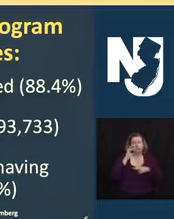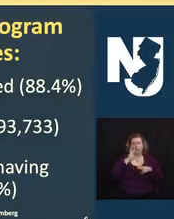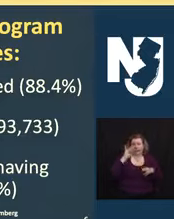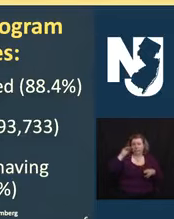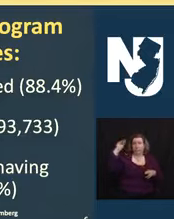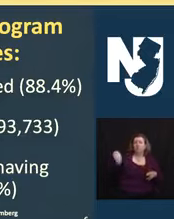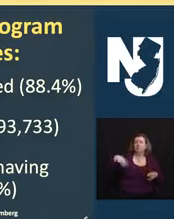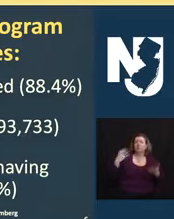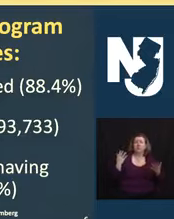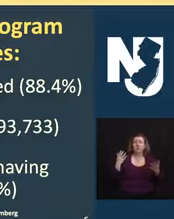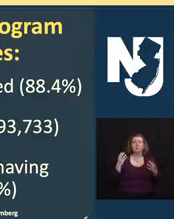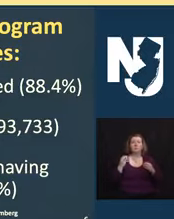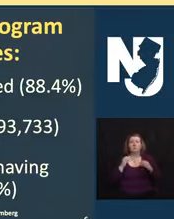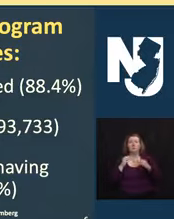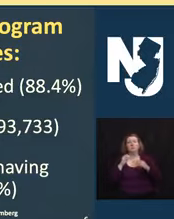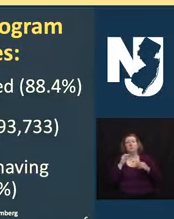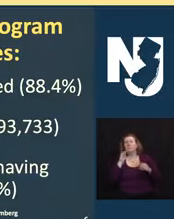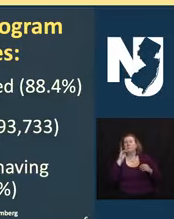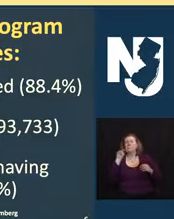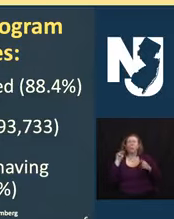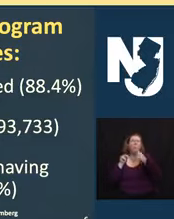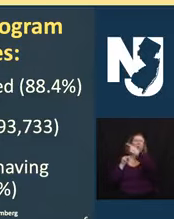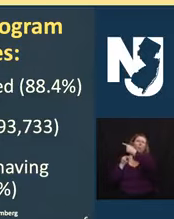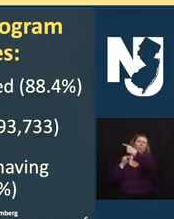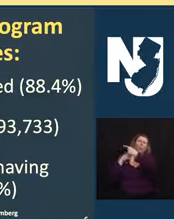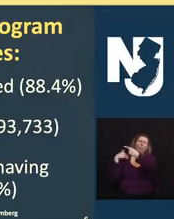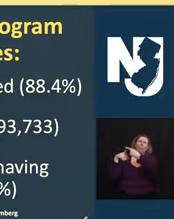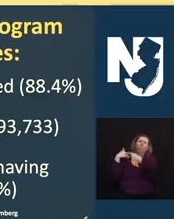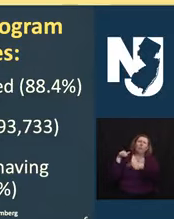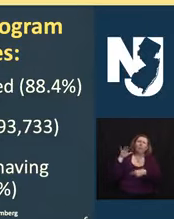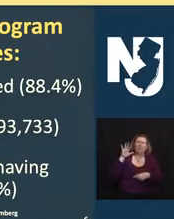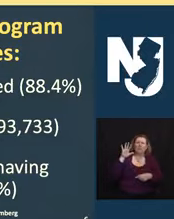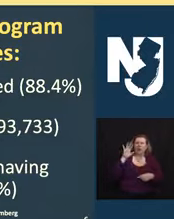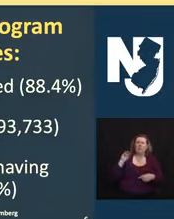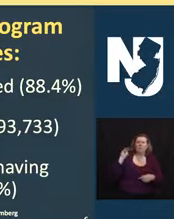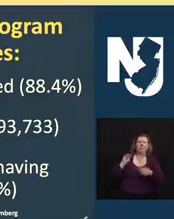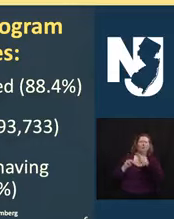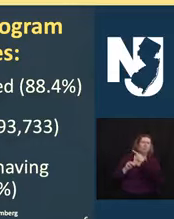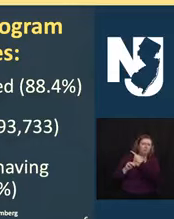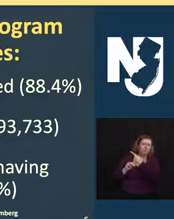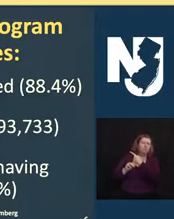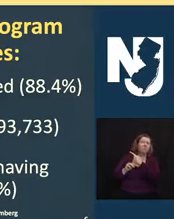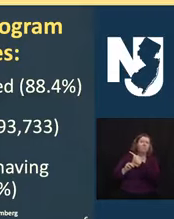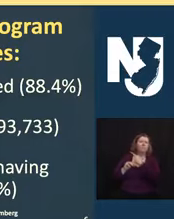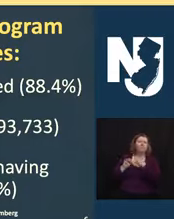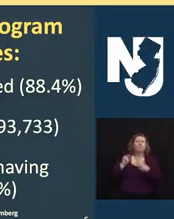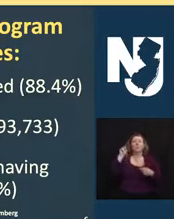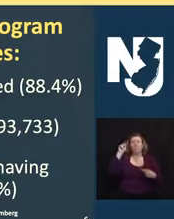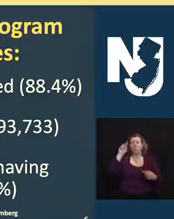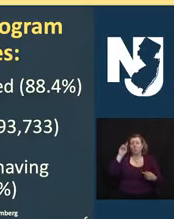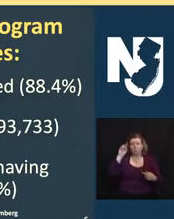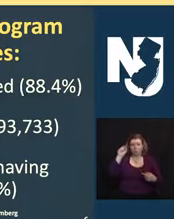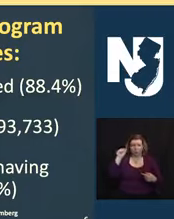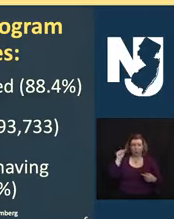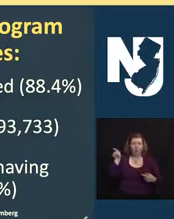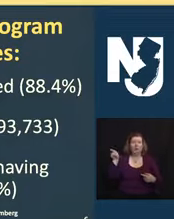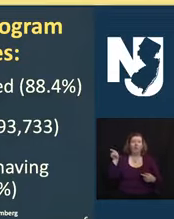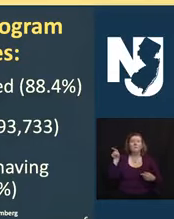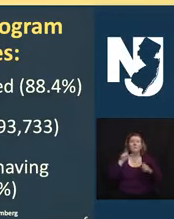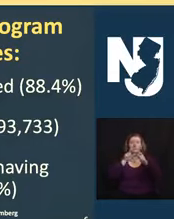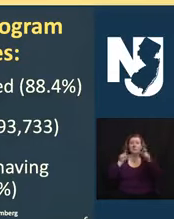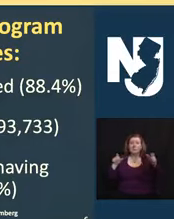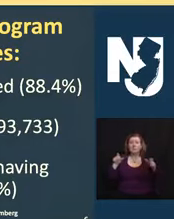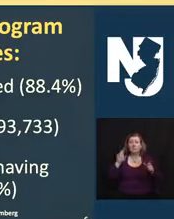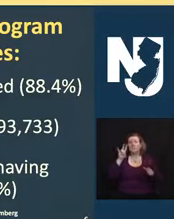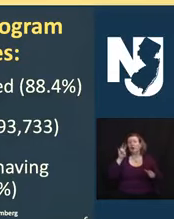Minnesota, 5.6 million people, a great state. We've got 9 million. And North Dakota, 750,000, another great